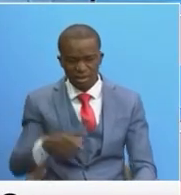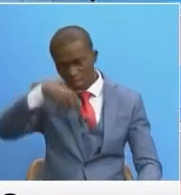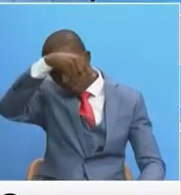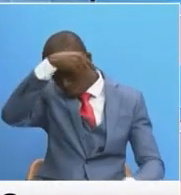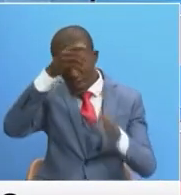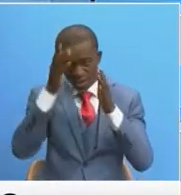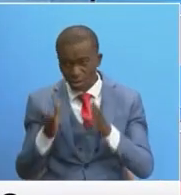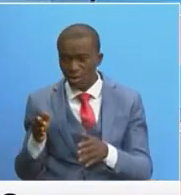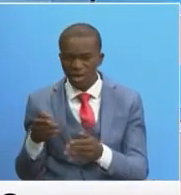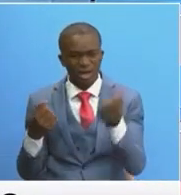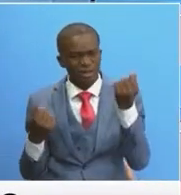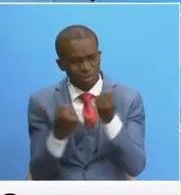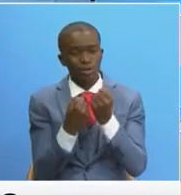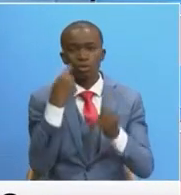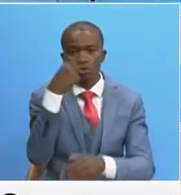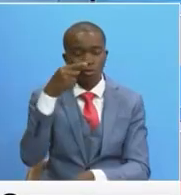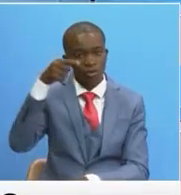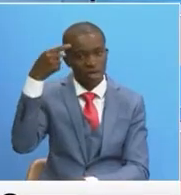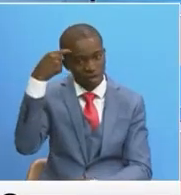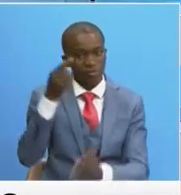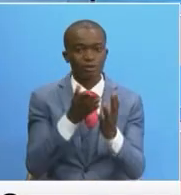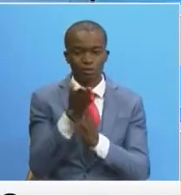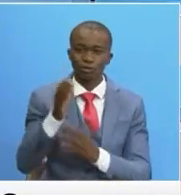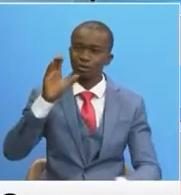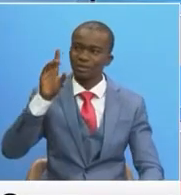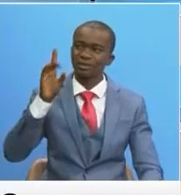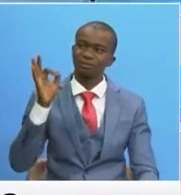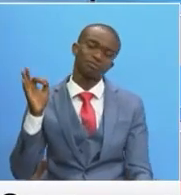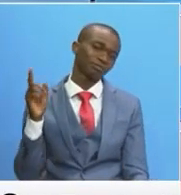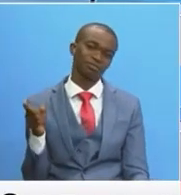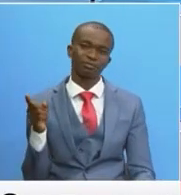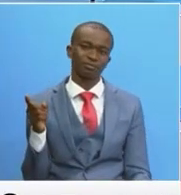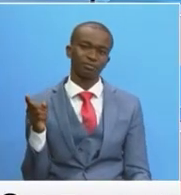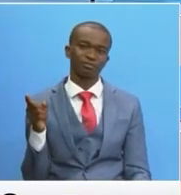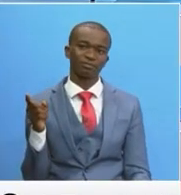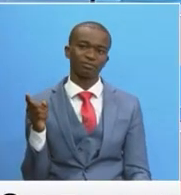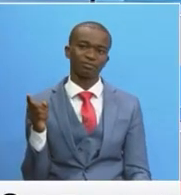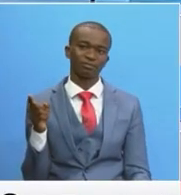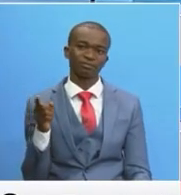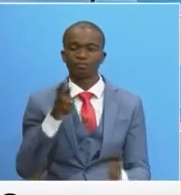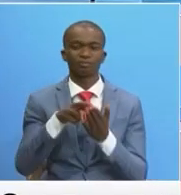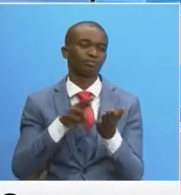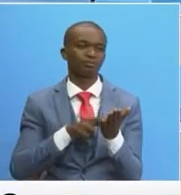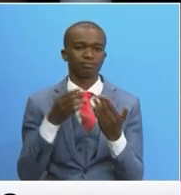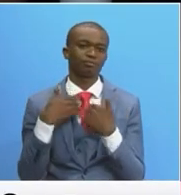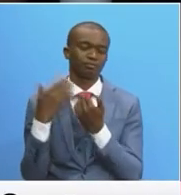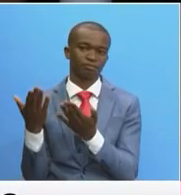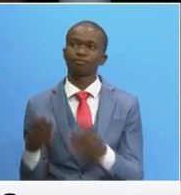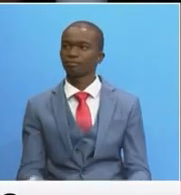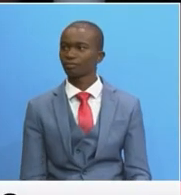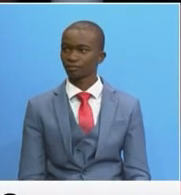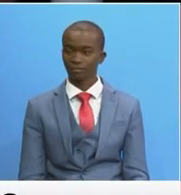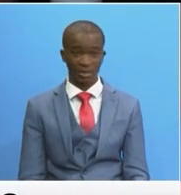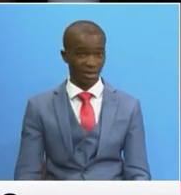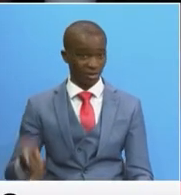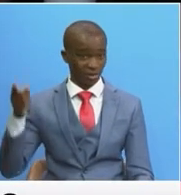were sponsored by the government through the Constituency Development Fund. Gladys Nirenda has more in the following report.